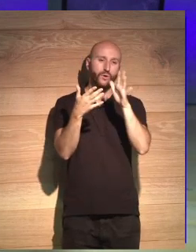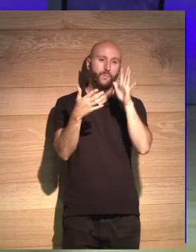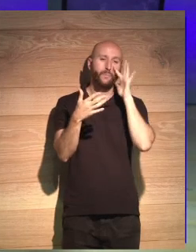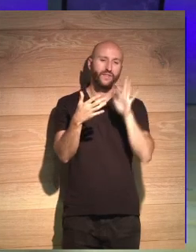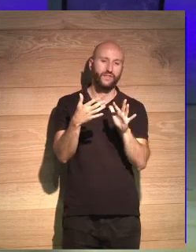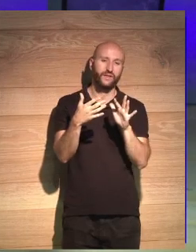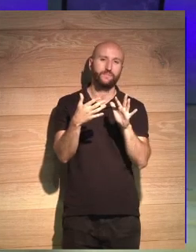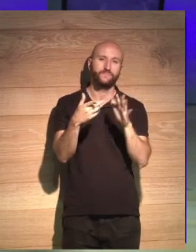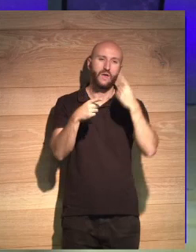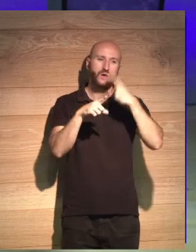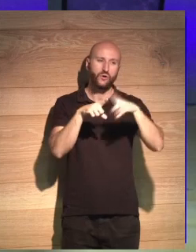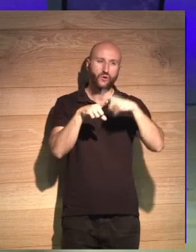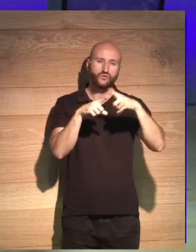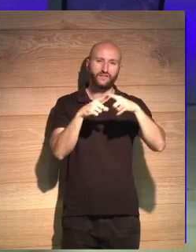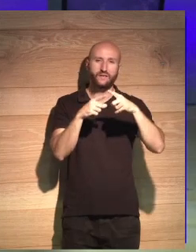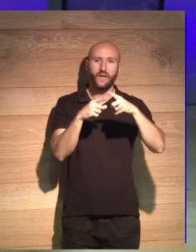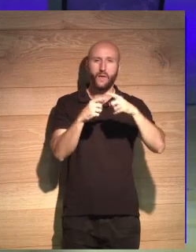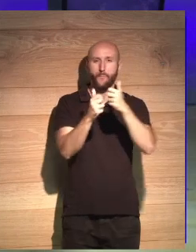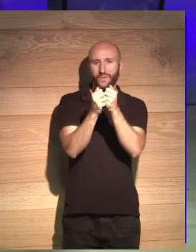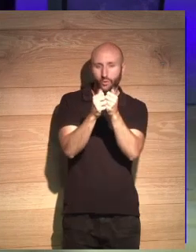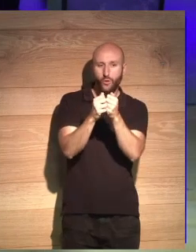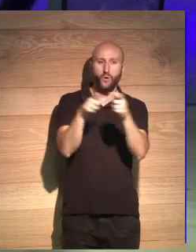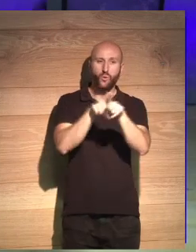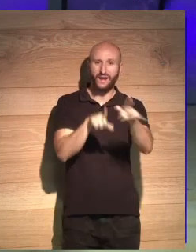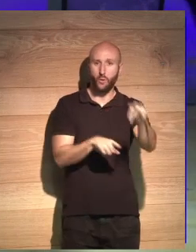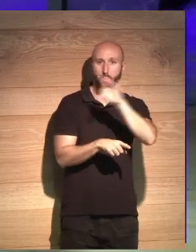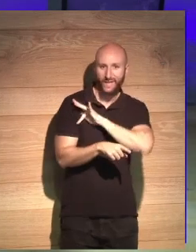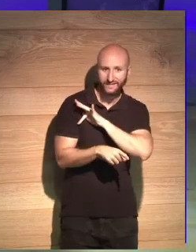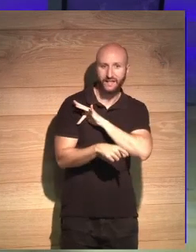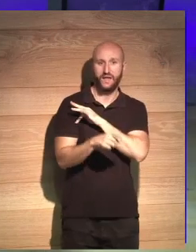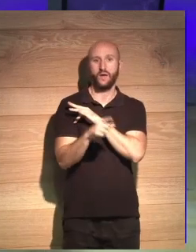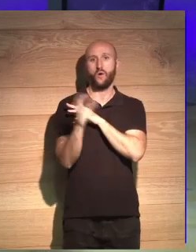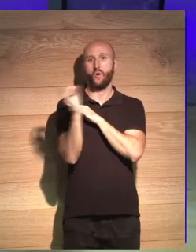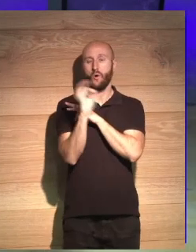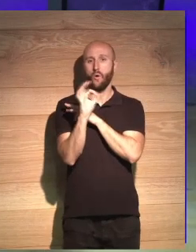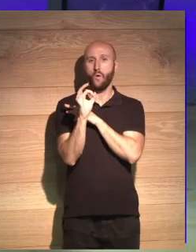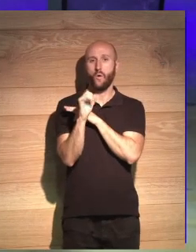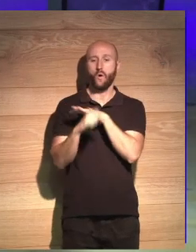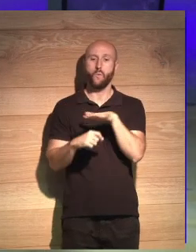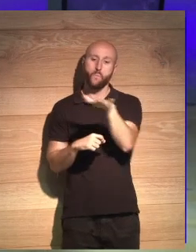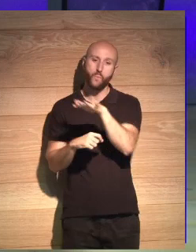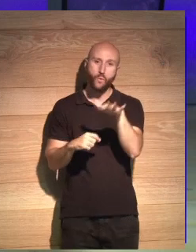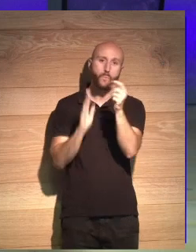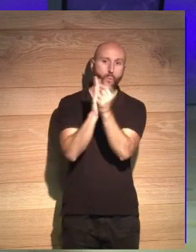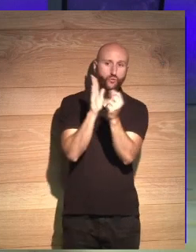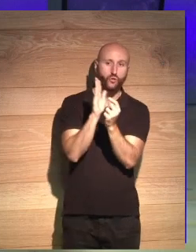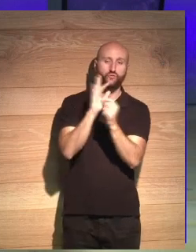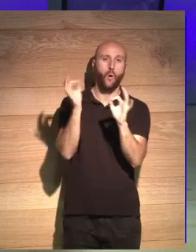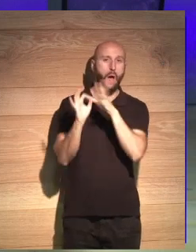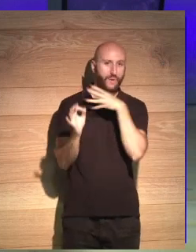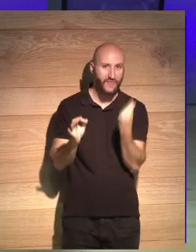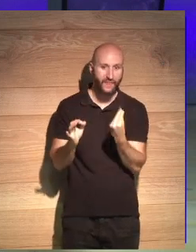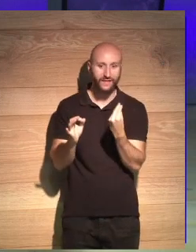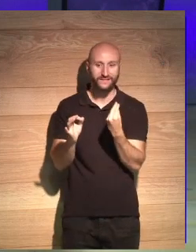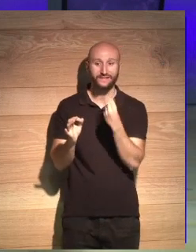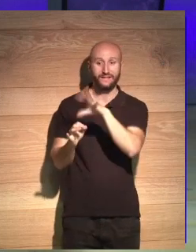has received lots of criticism, which is using the more superficial parts